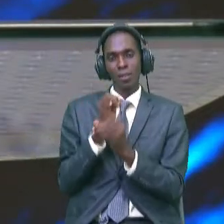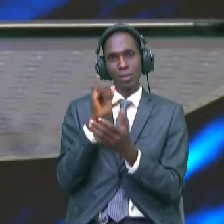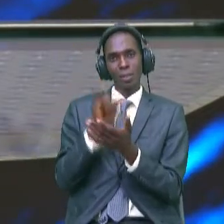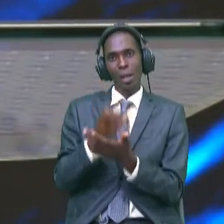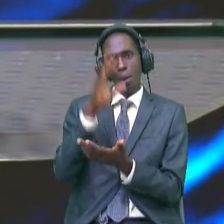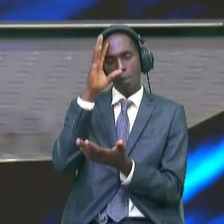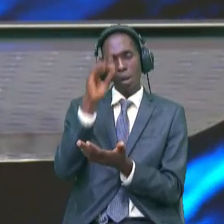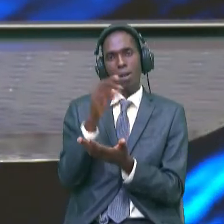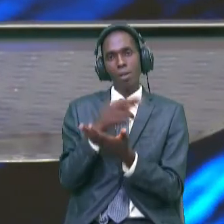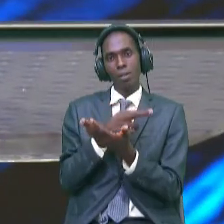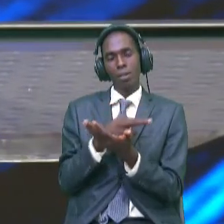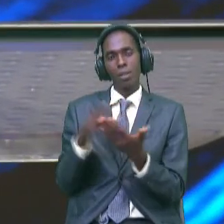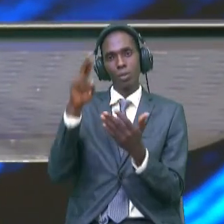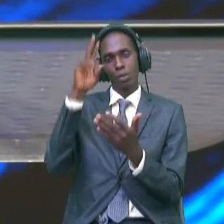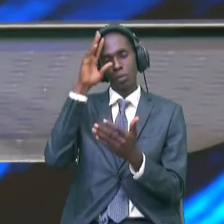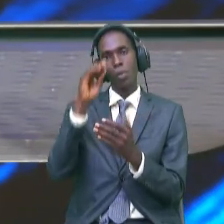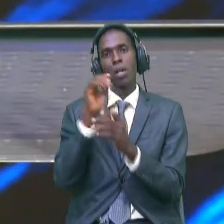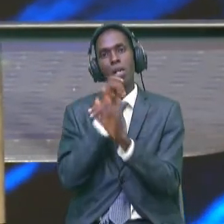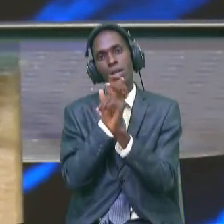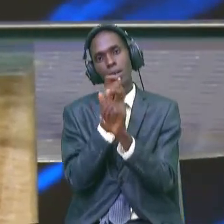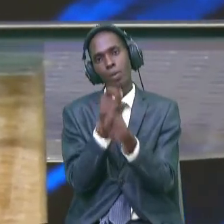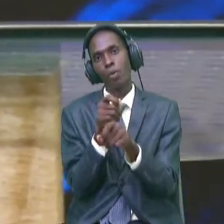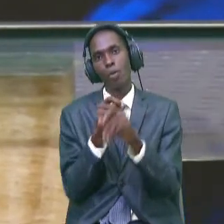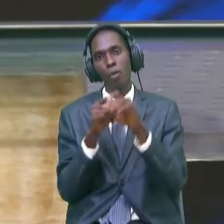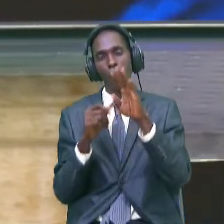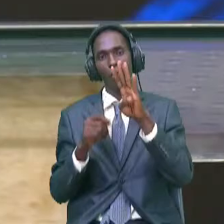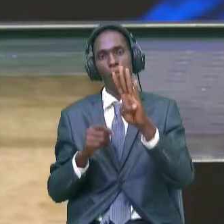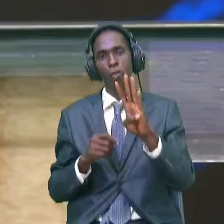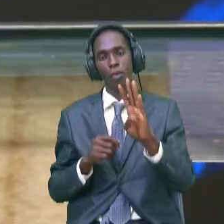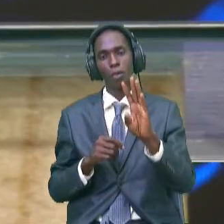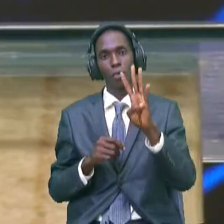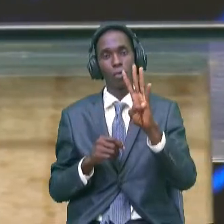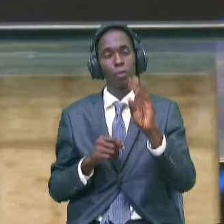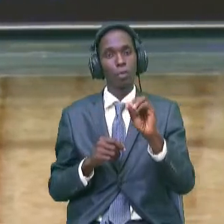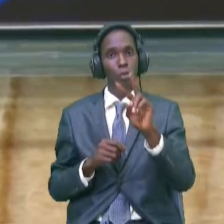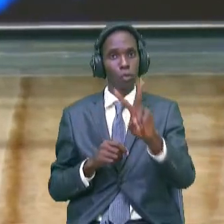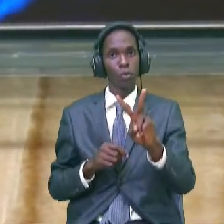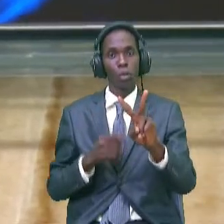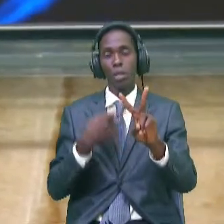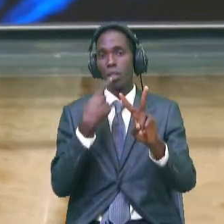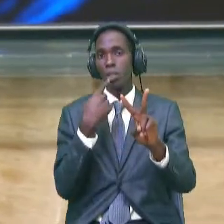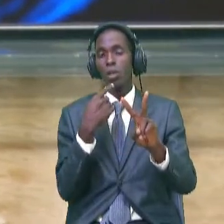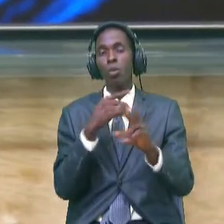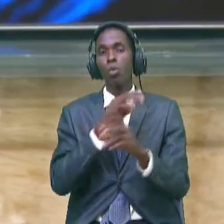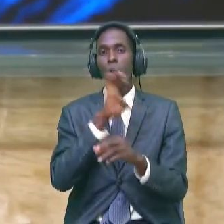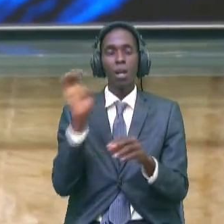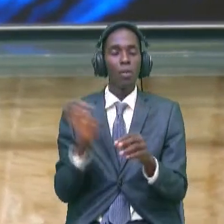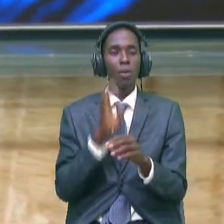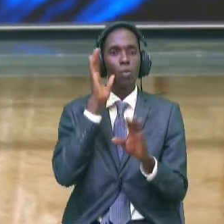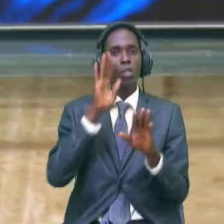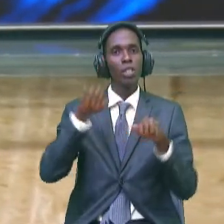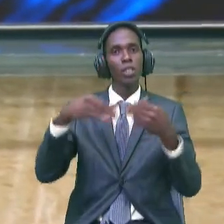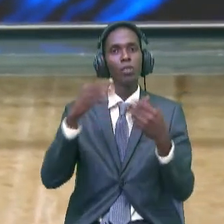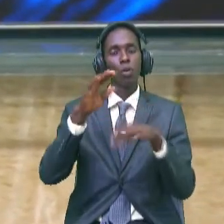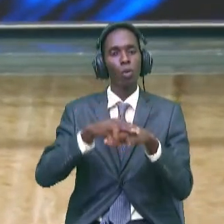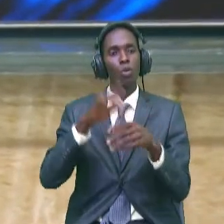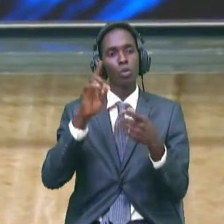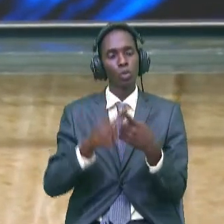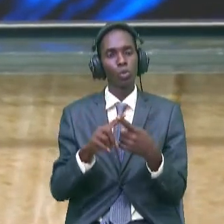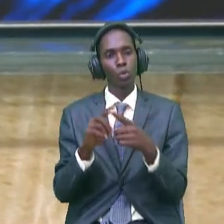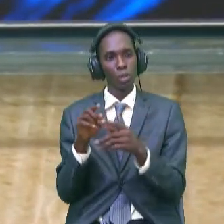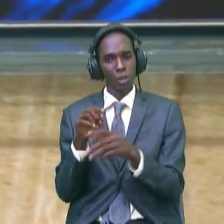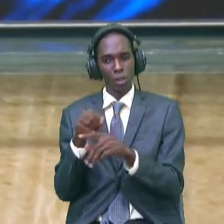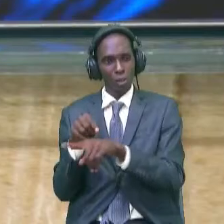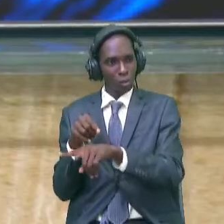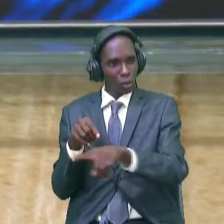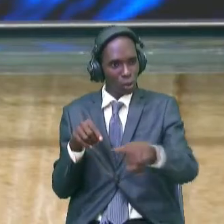reward. In verse 42, it says, and whosoever shall give to drink unto one of